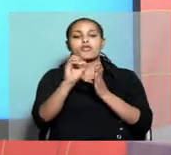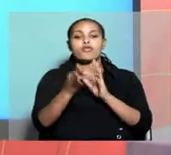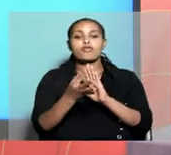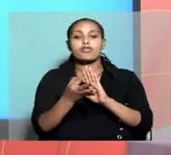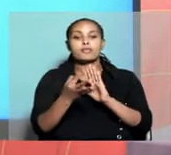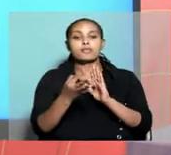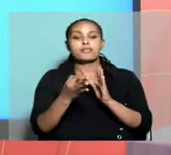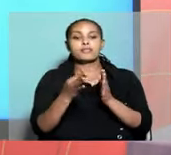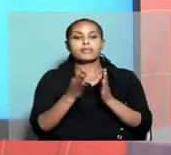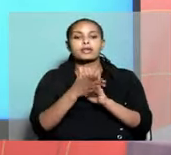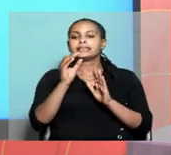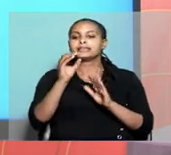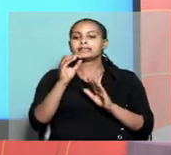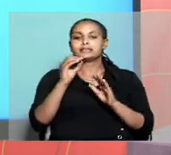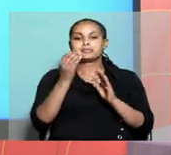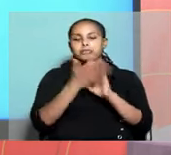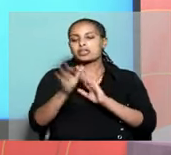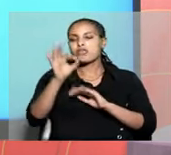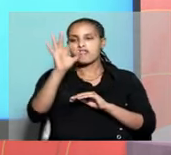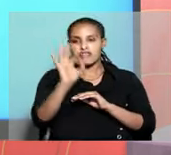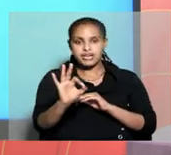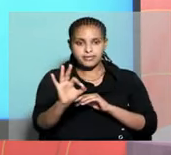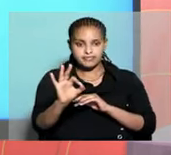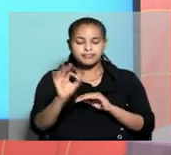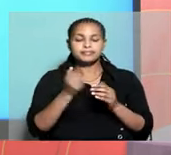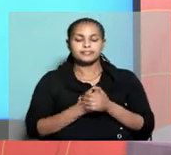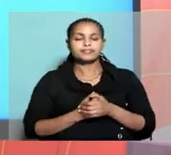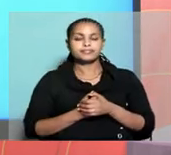of degree of freedom.